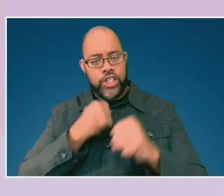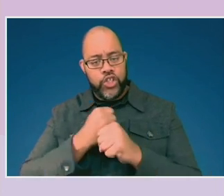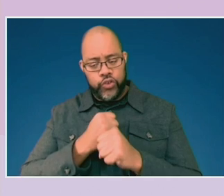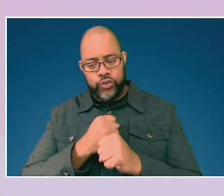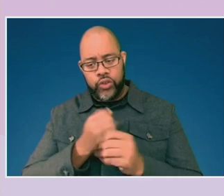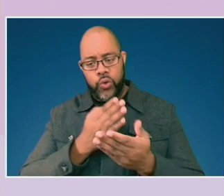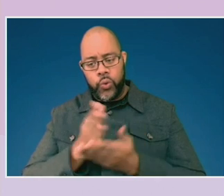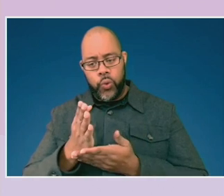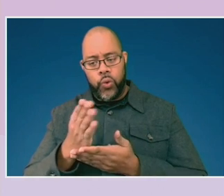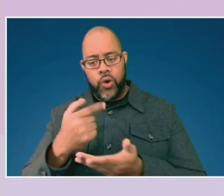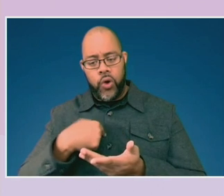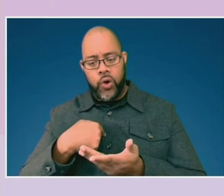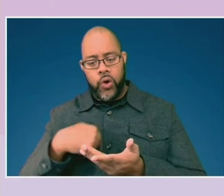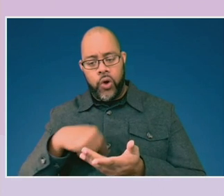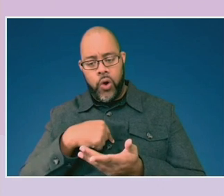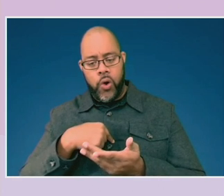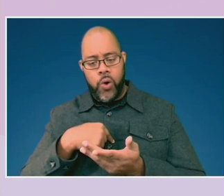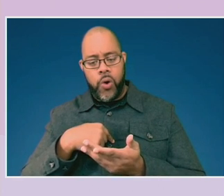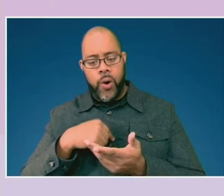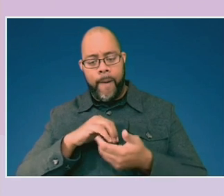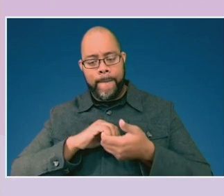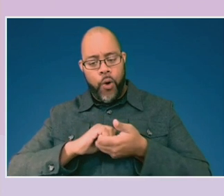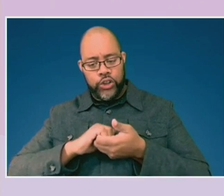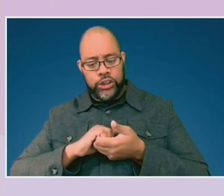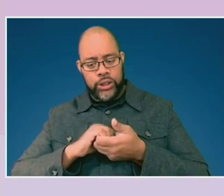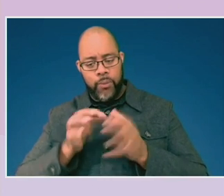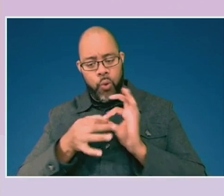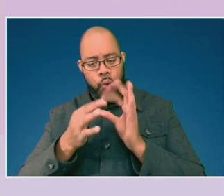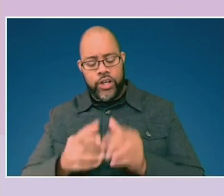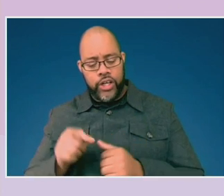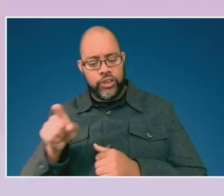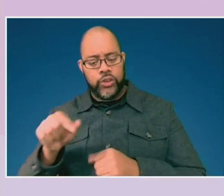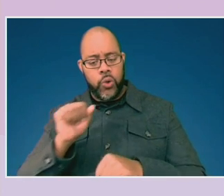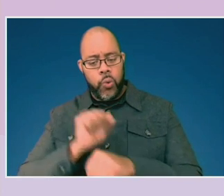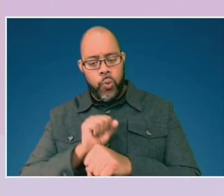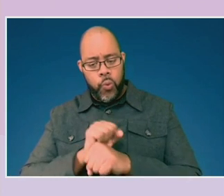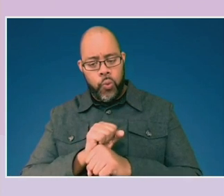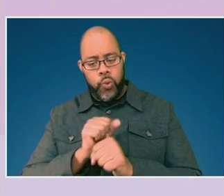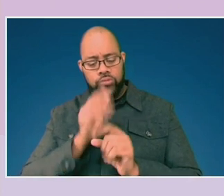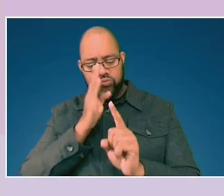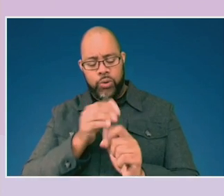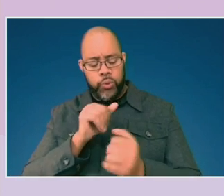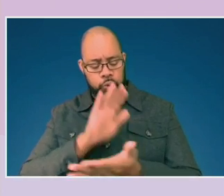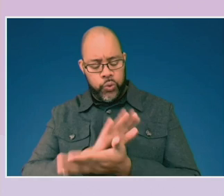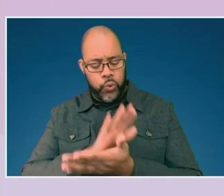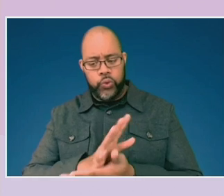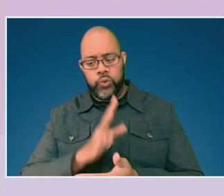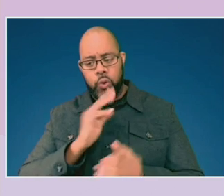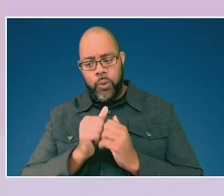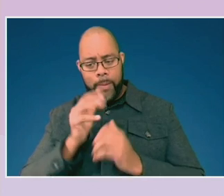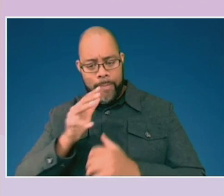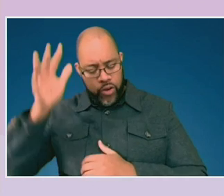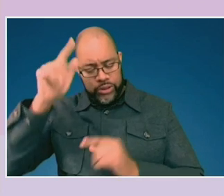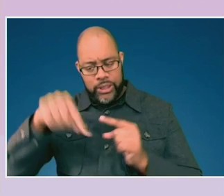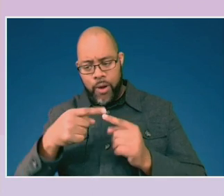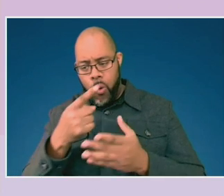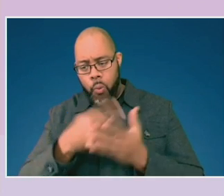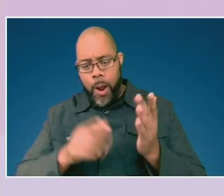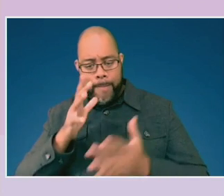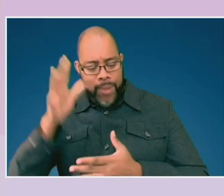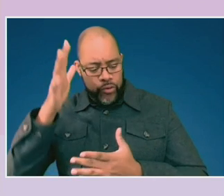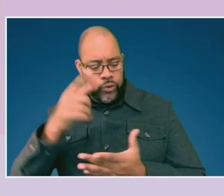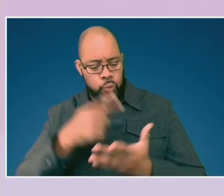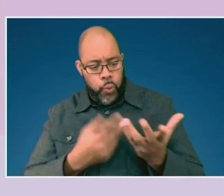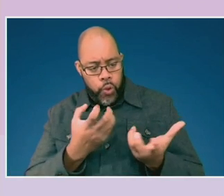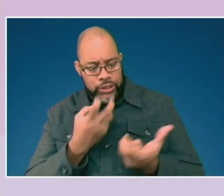our strategic partnership coordinator. She works directly with schools and talks to parents about what do parents want to